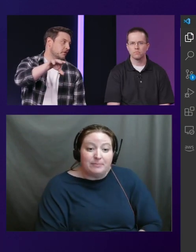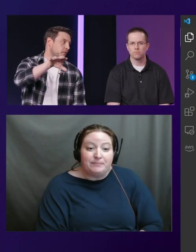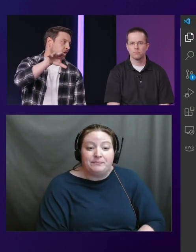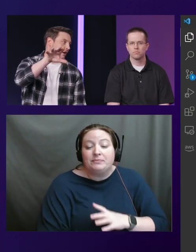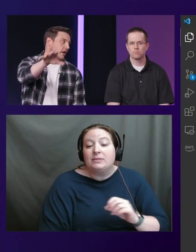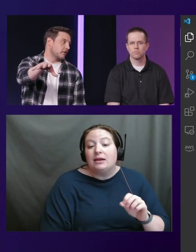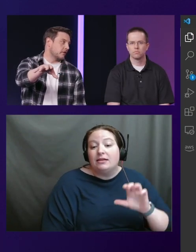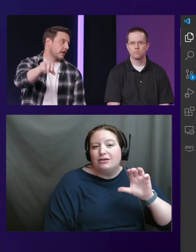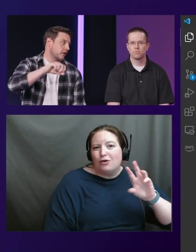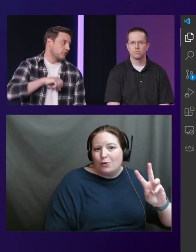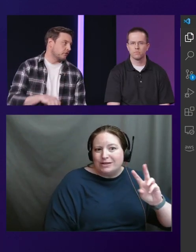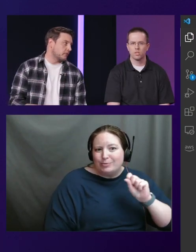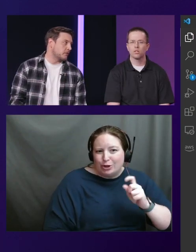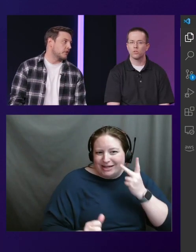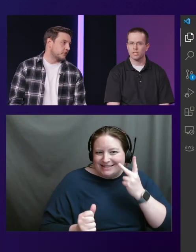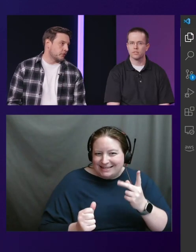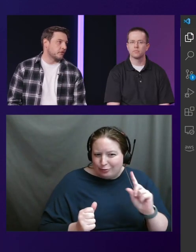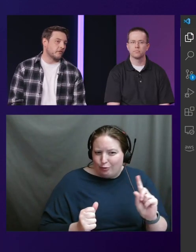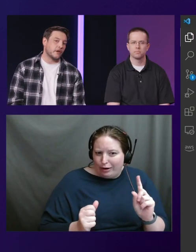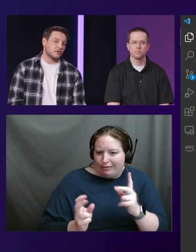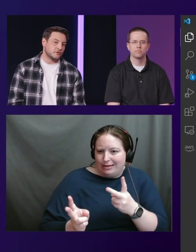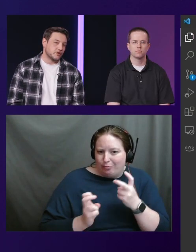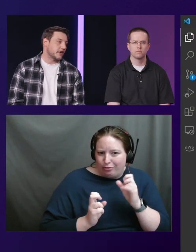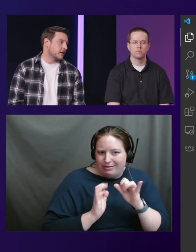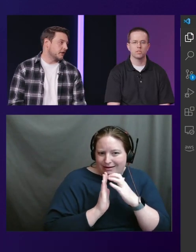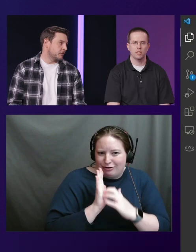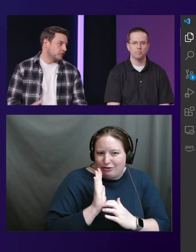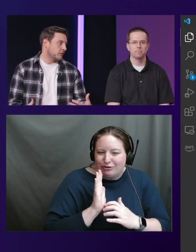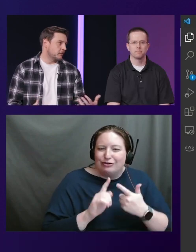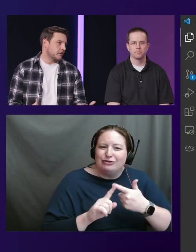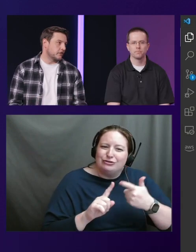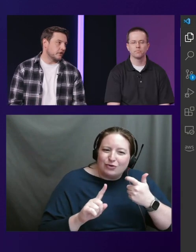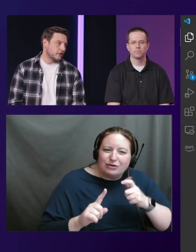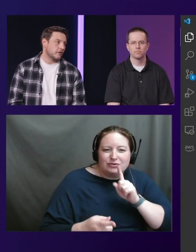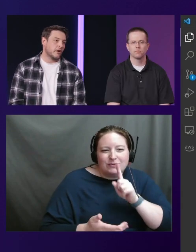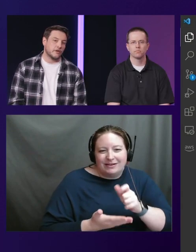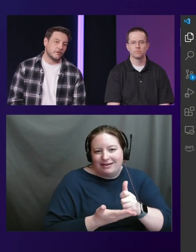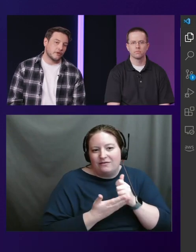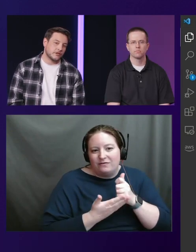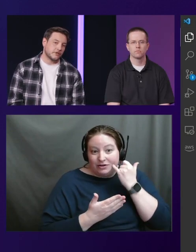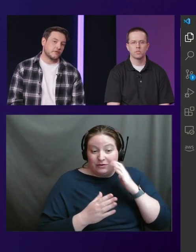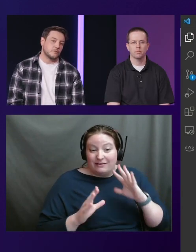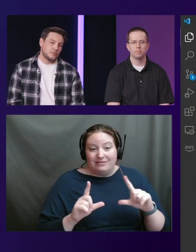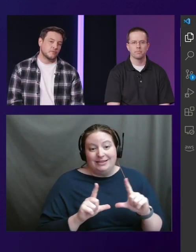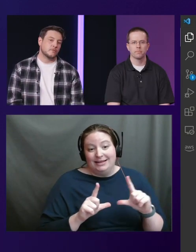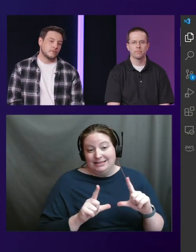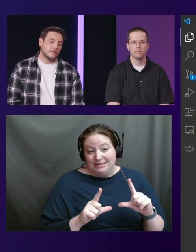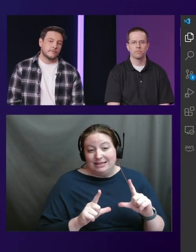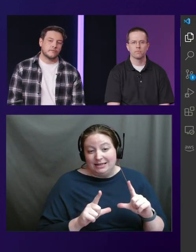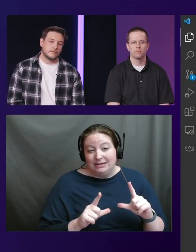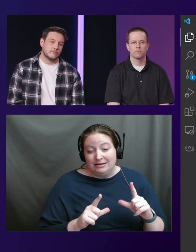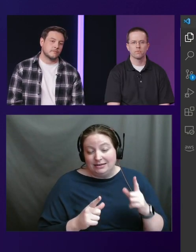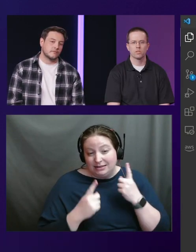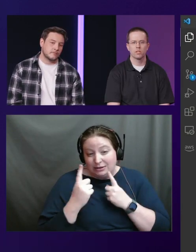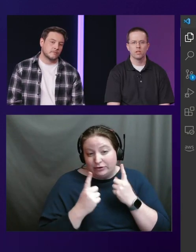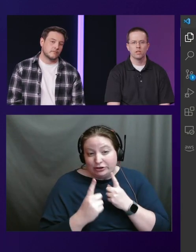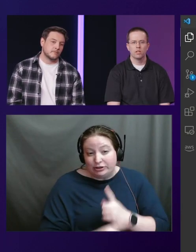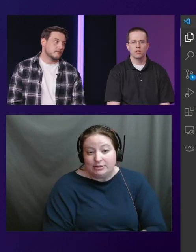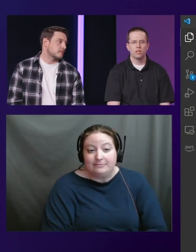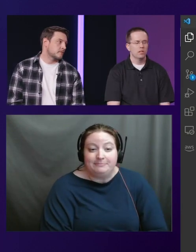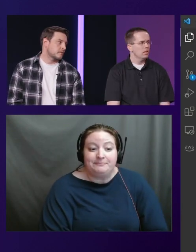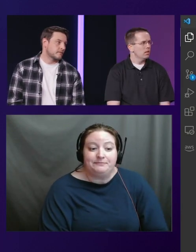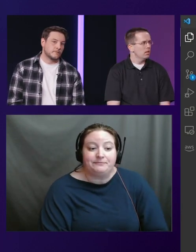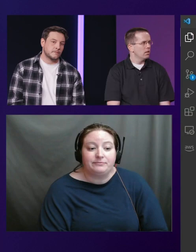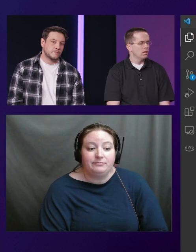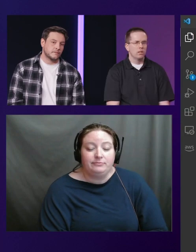panel and see where they got that code from, Correct. the source of that, which is really handy if you do have licensing considerations. Yep. You didn't